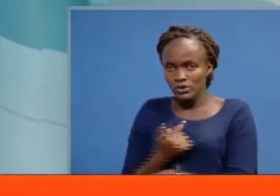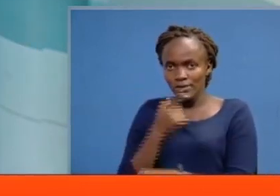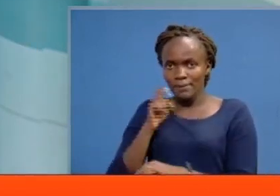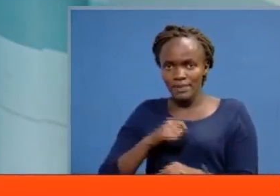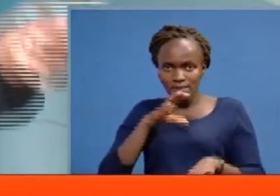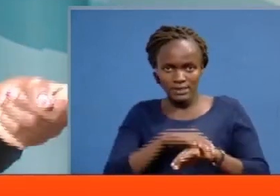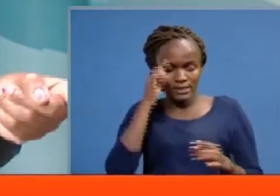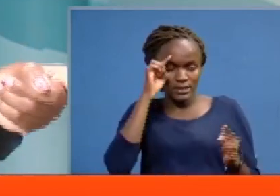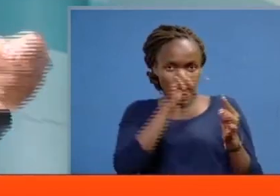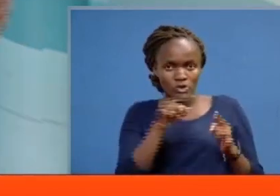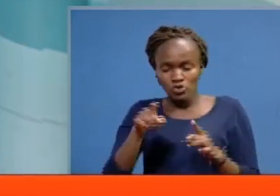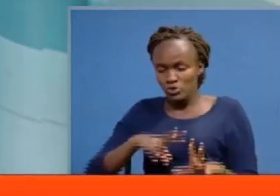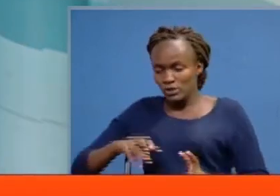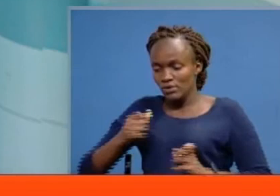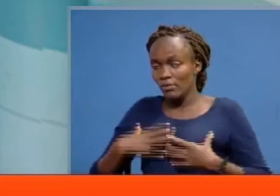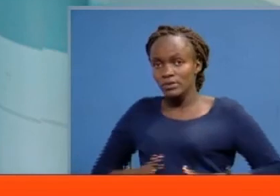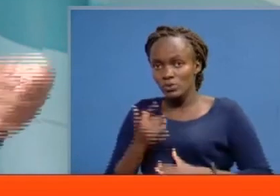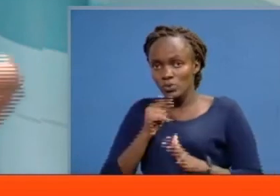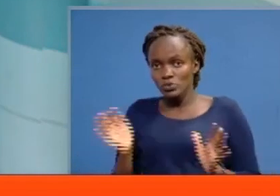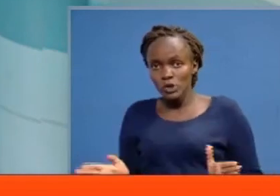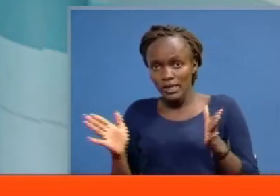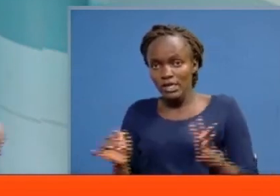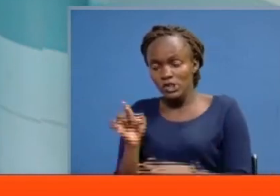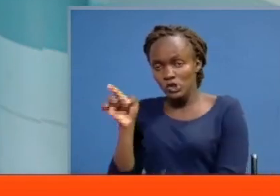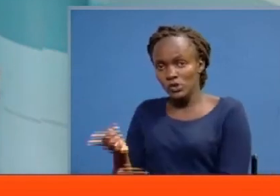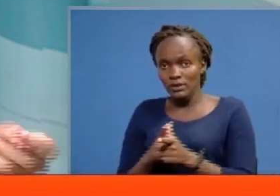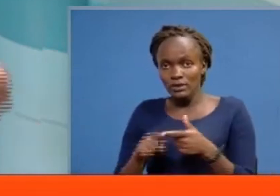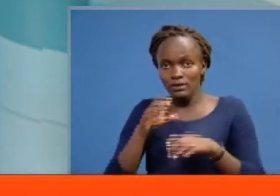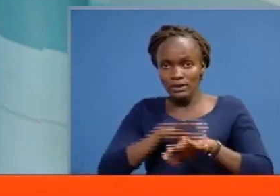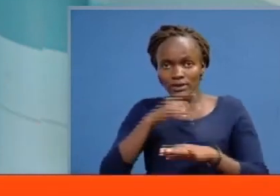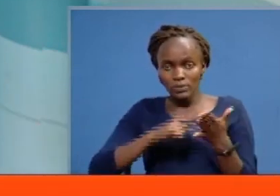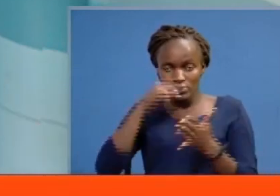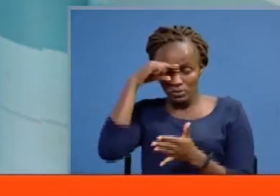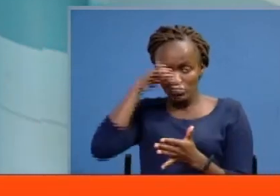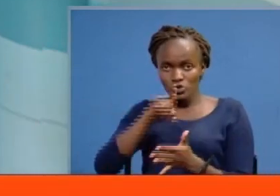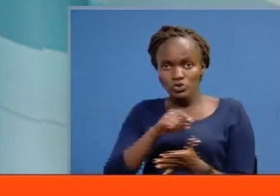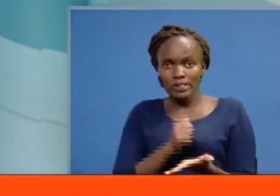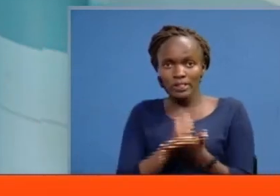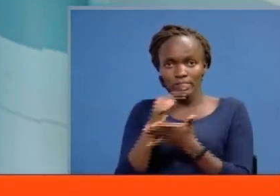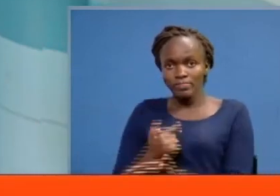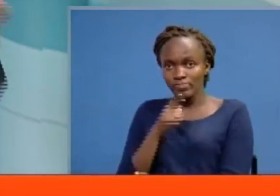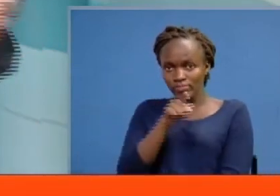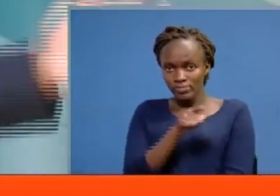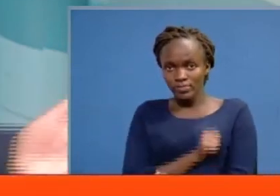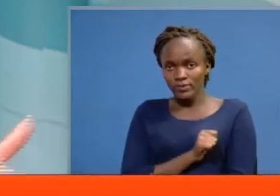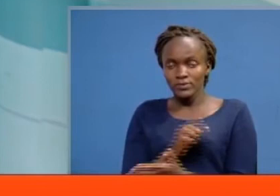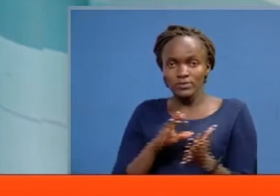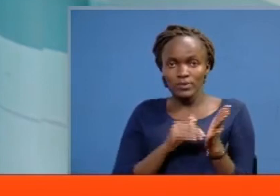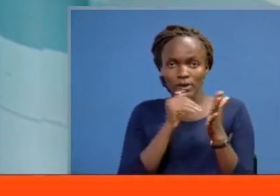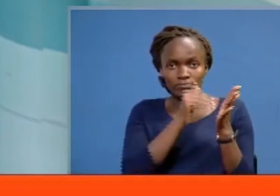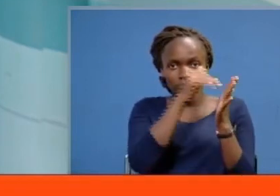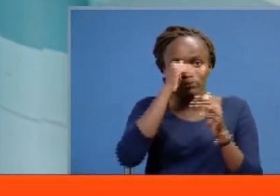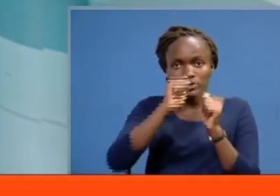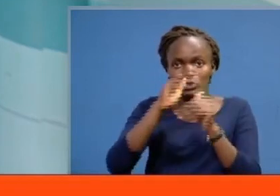a goal. It's you to pursue the mentor. It's you to seek the knowledge that you seek so that it can help you to the level that you want to